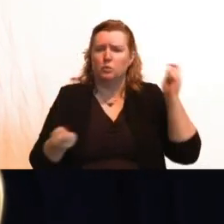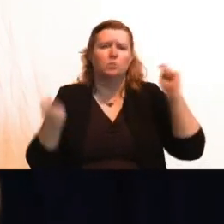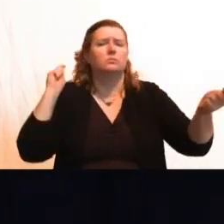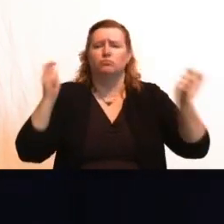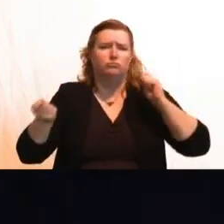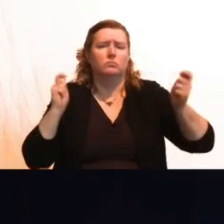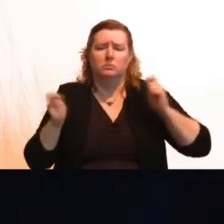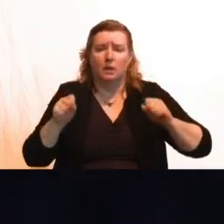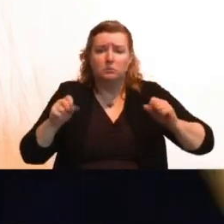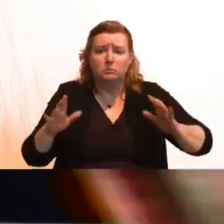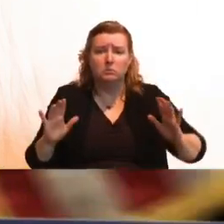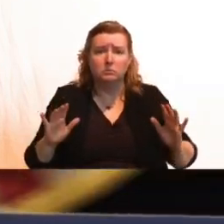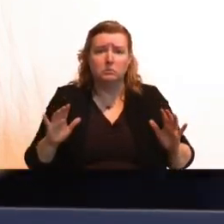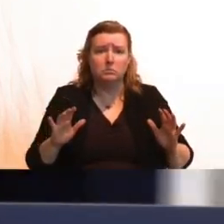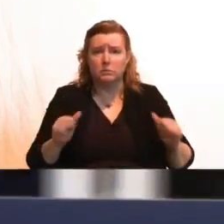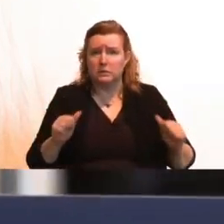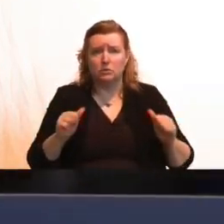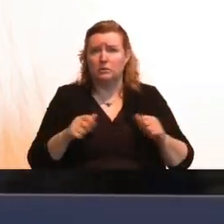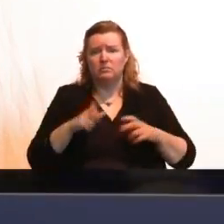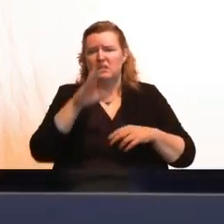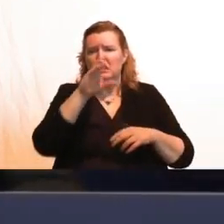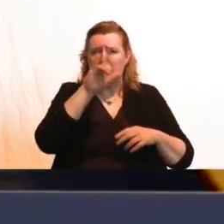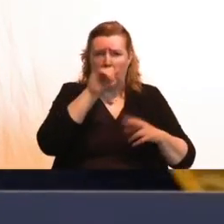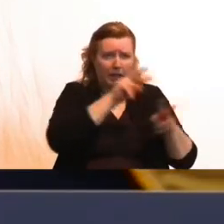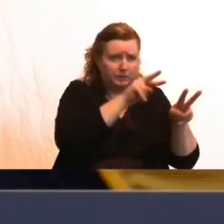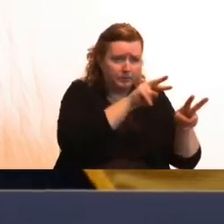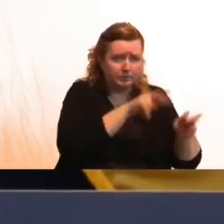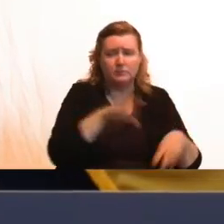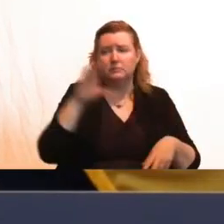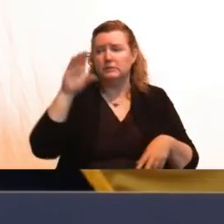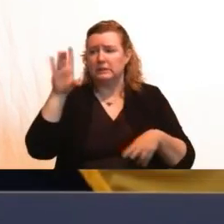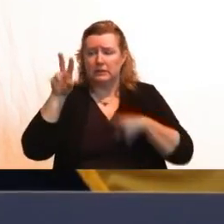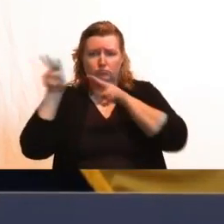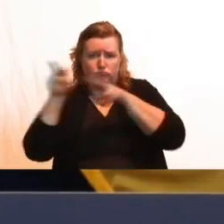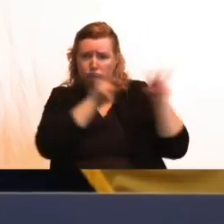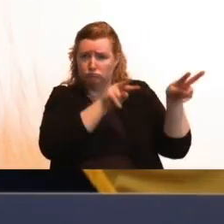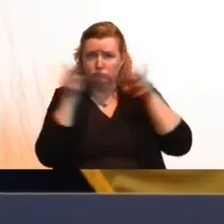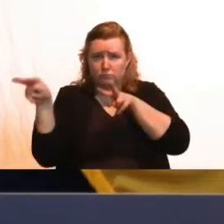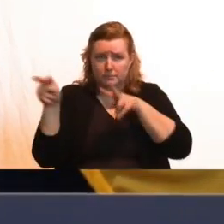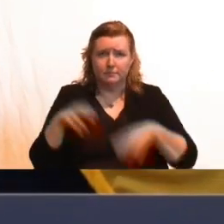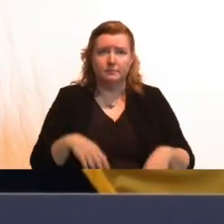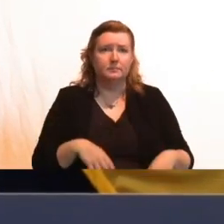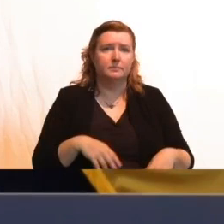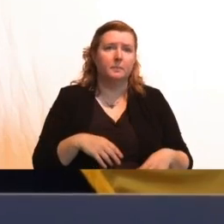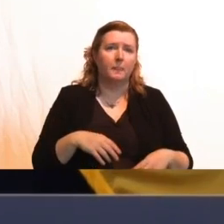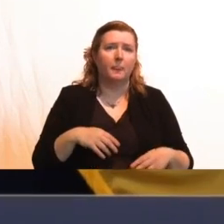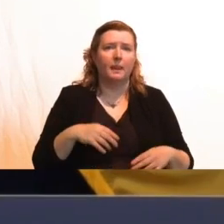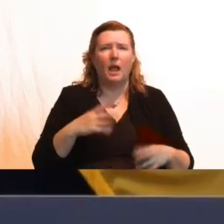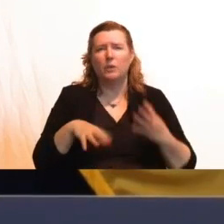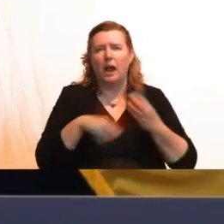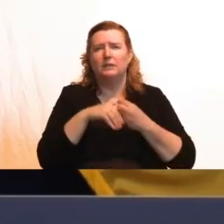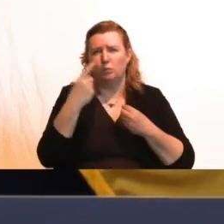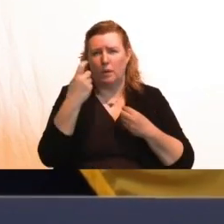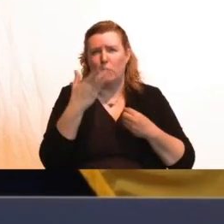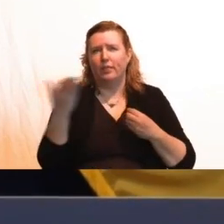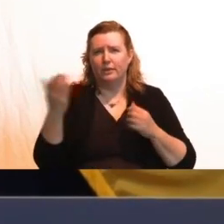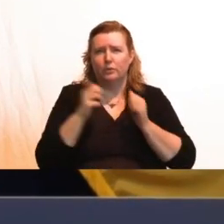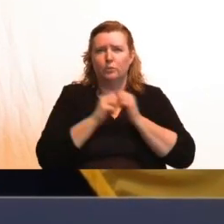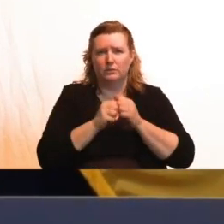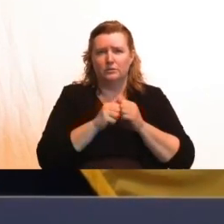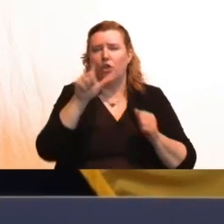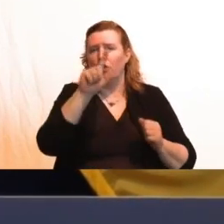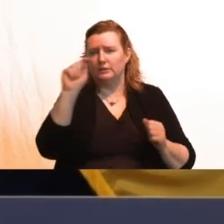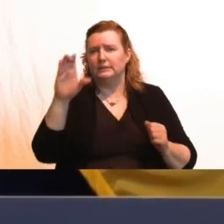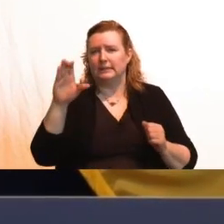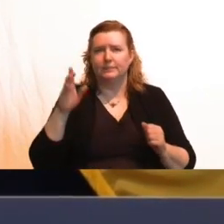long-term care, one thing I want to add to this, which we've added before. Unfortunately and sadly, not all operators behaved in the way that we mandated that they